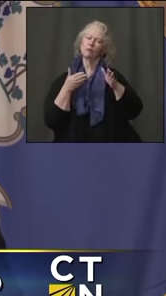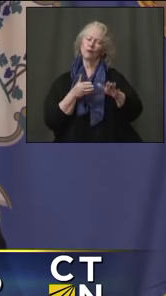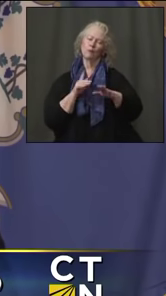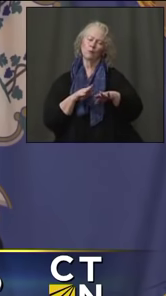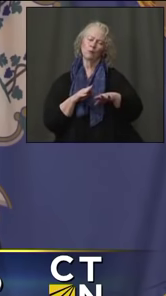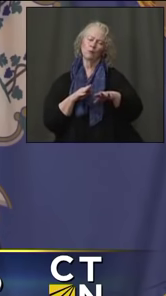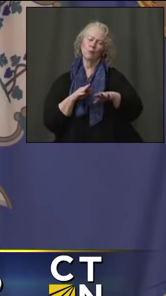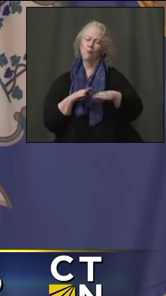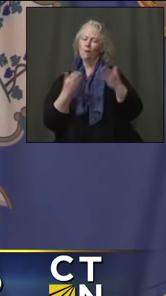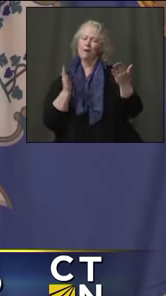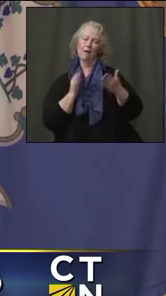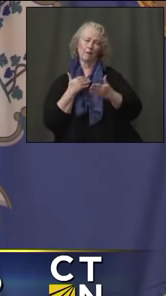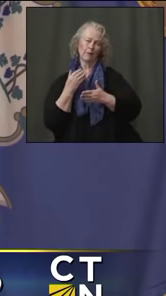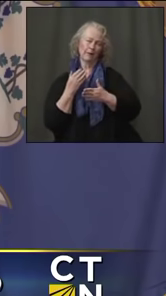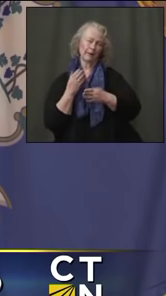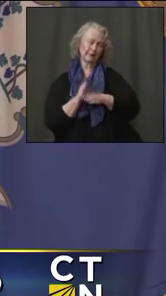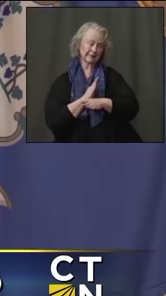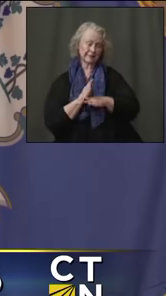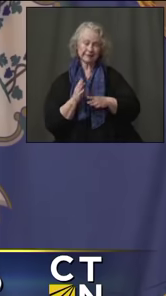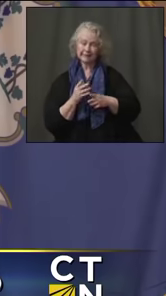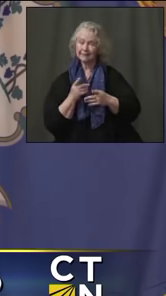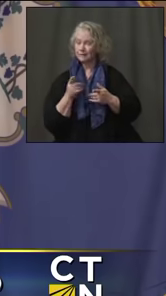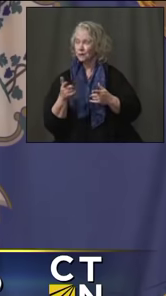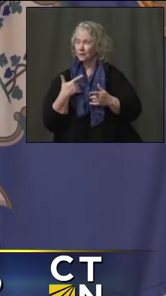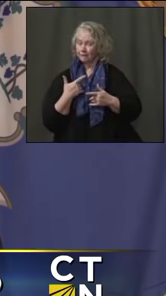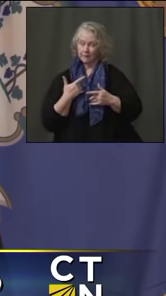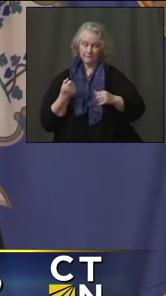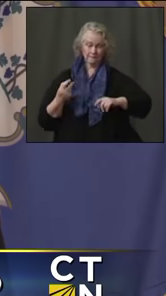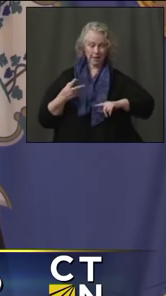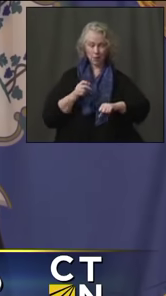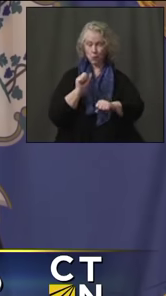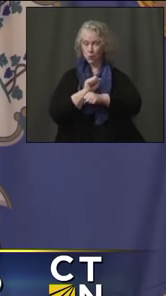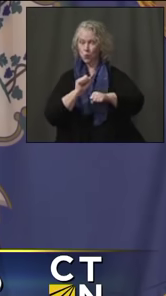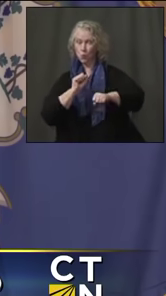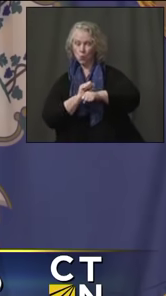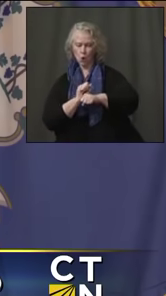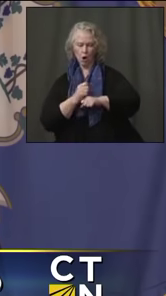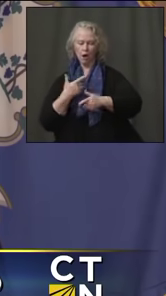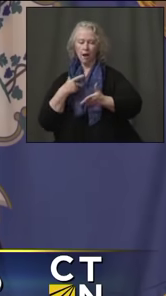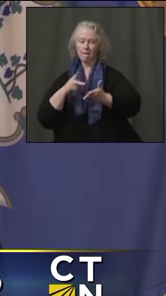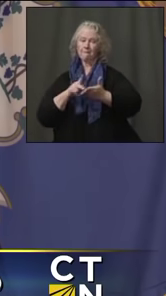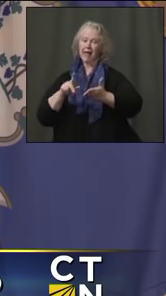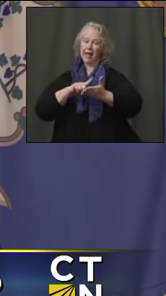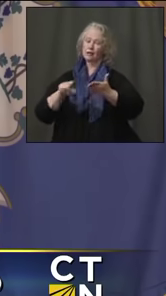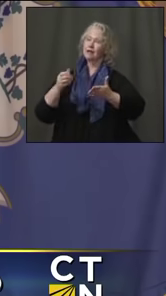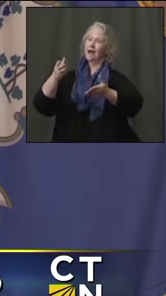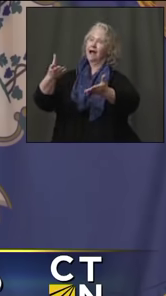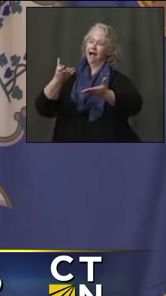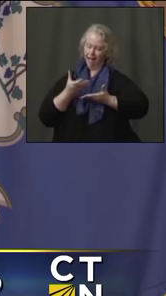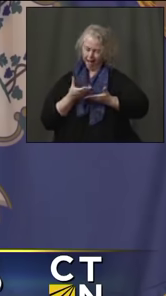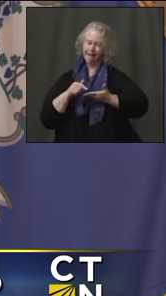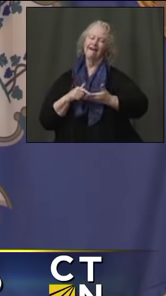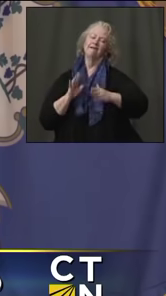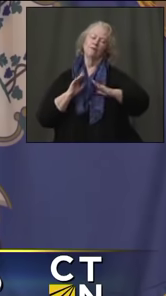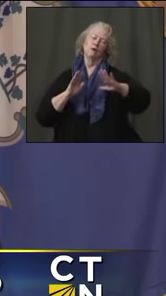There's nothing better for consumer confidence than have your job back and have that paycheck coming back, and you're not always wondering what Washington's going to do on